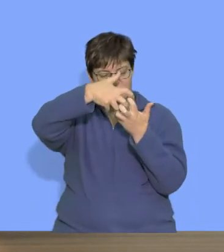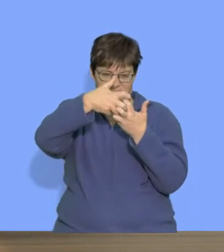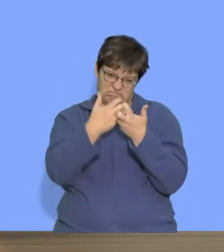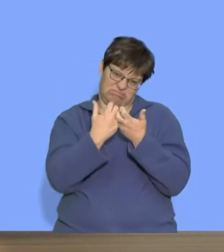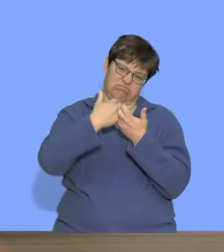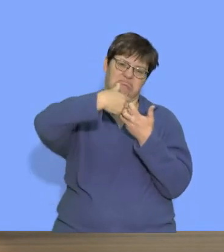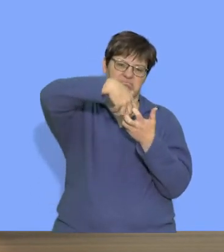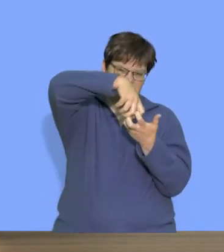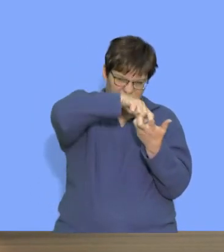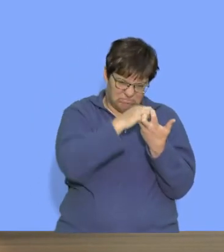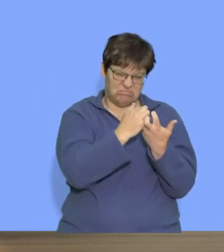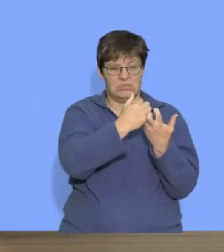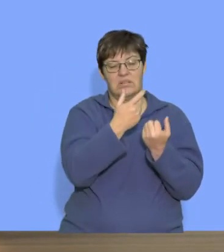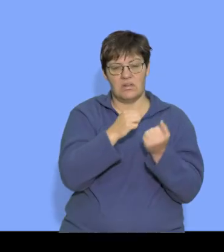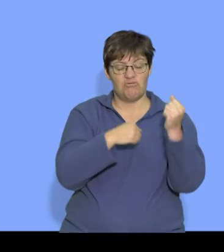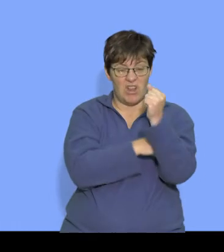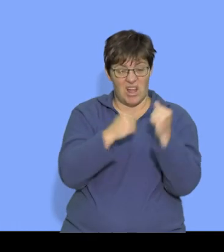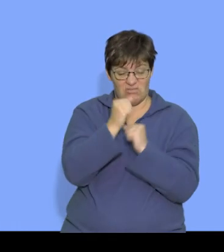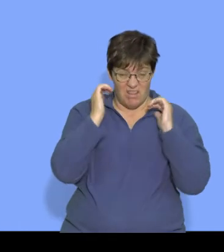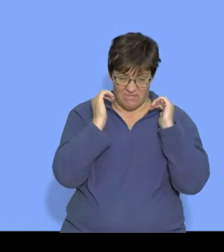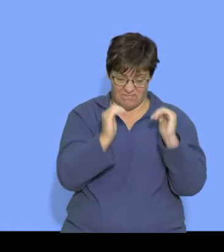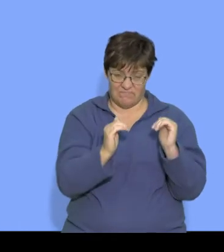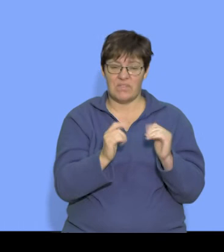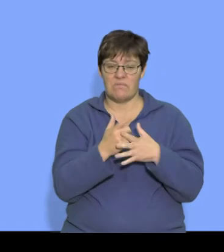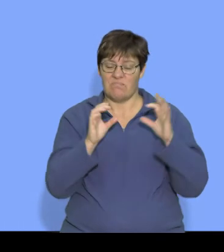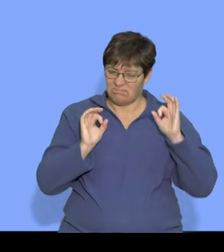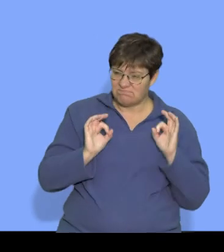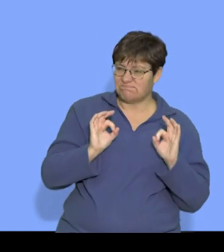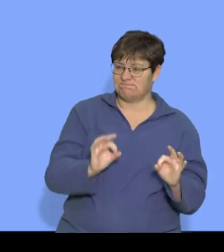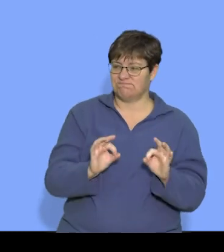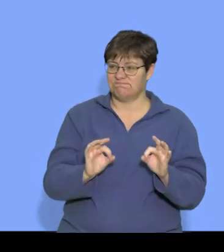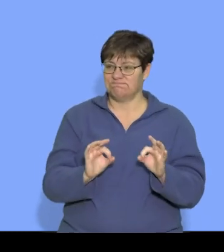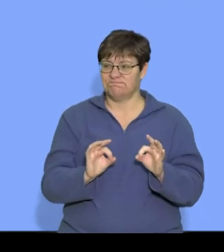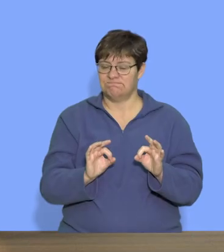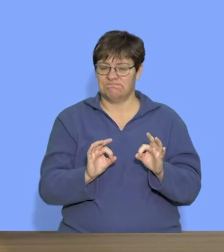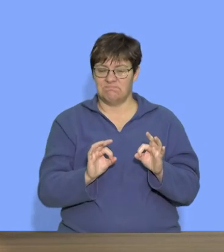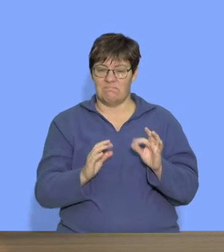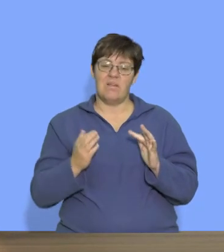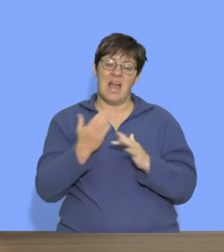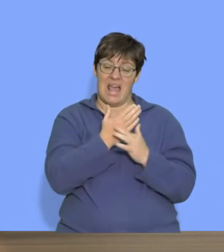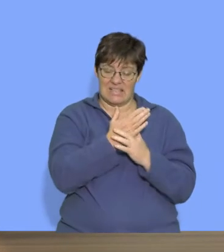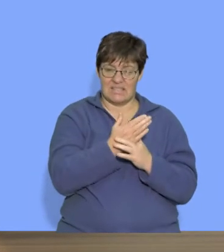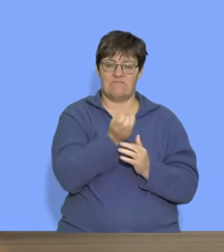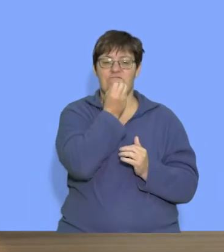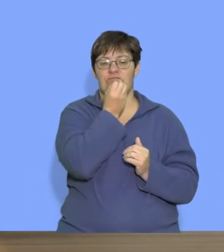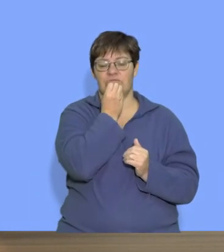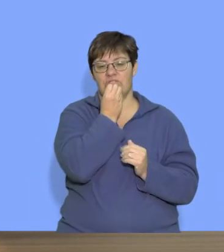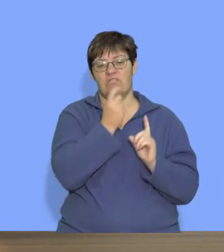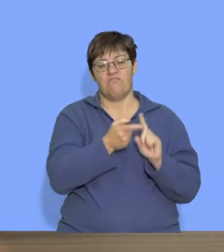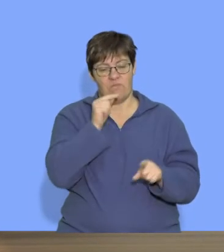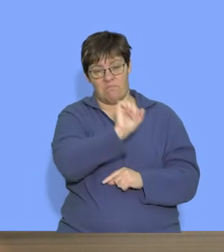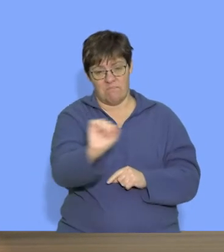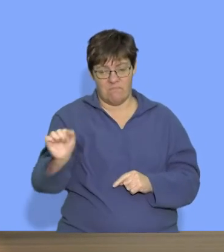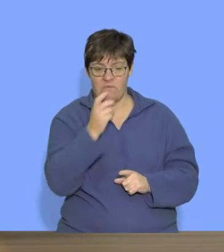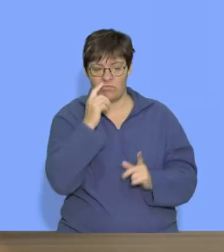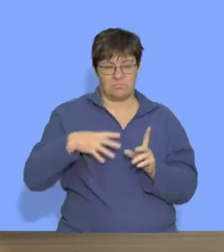crushed. And so it's a well-structured jawline to allow for effective accessing of the nutrients from their